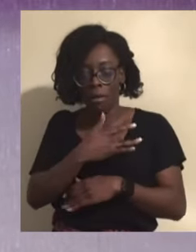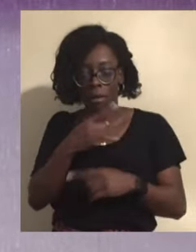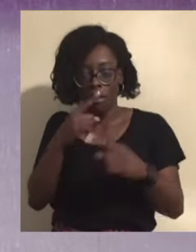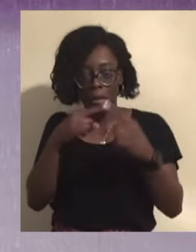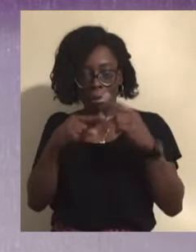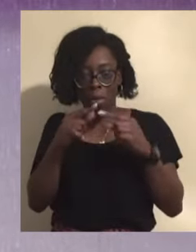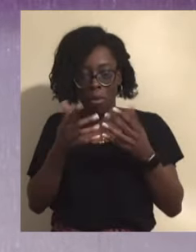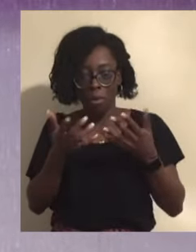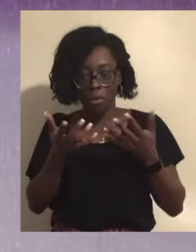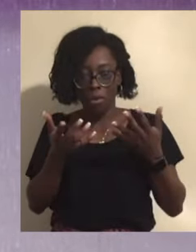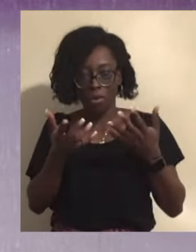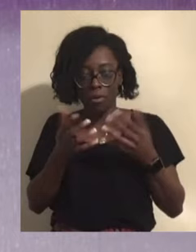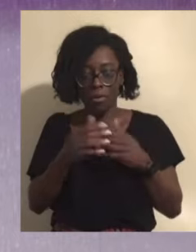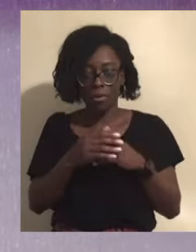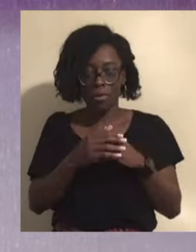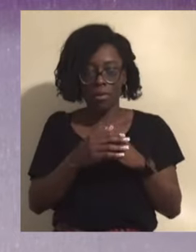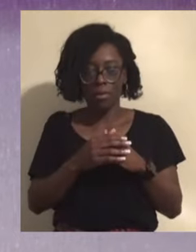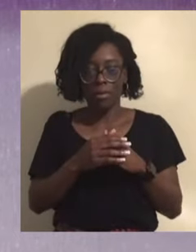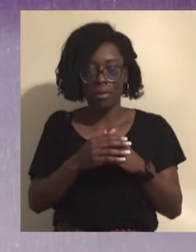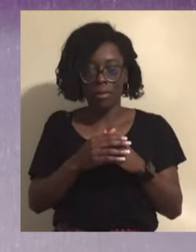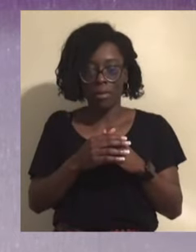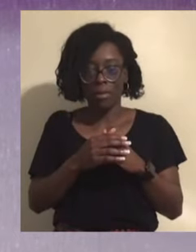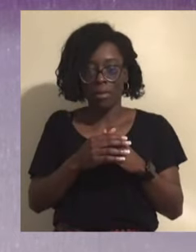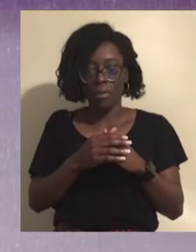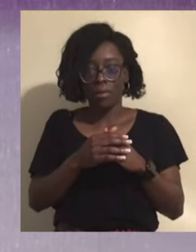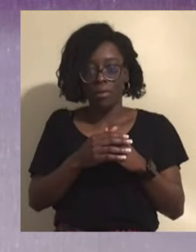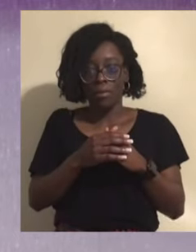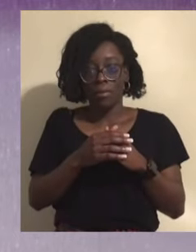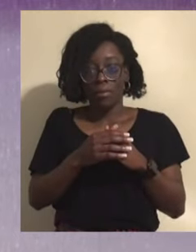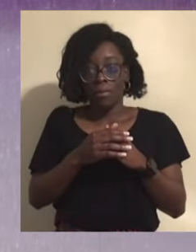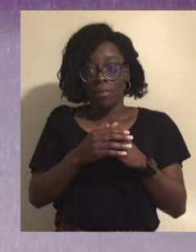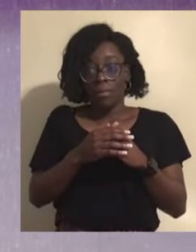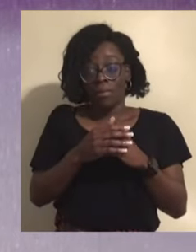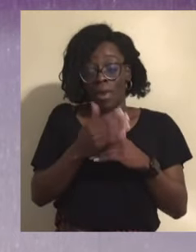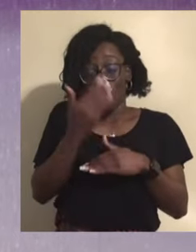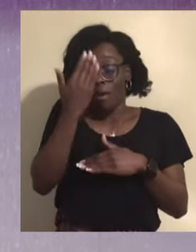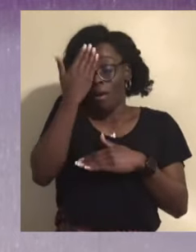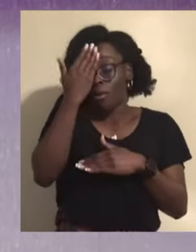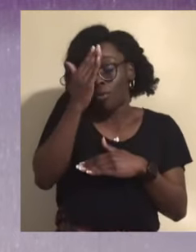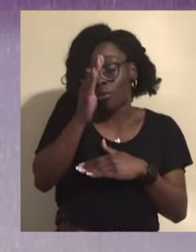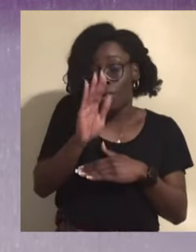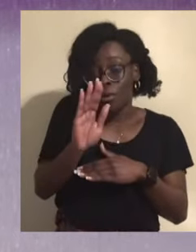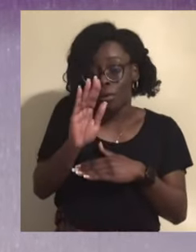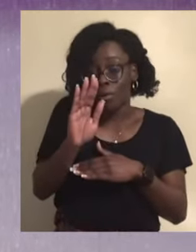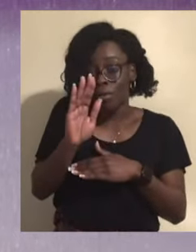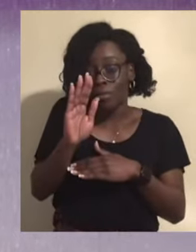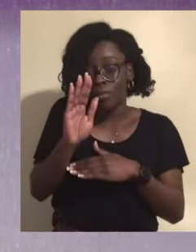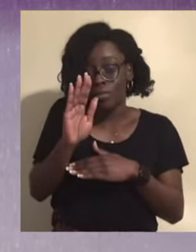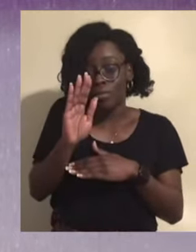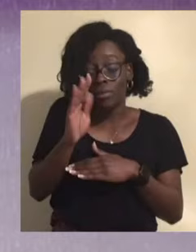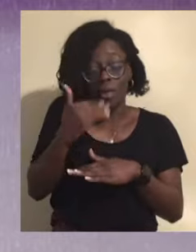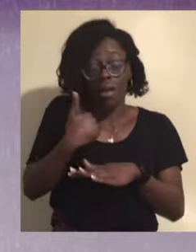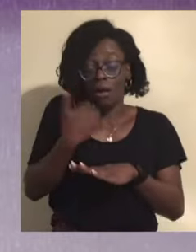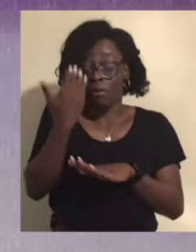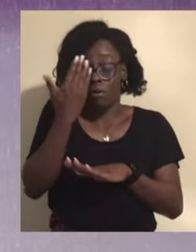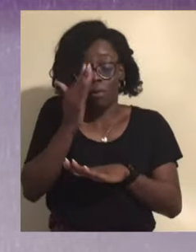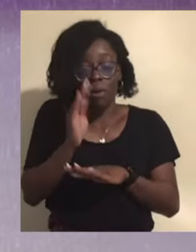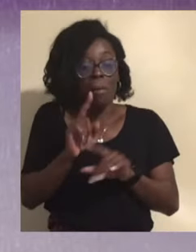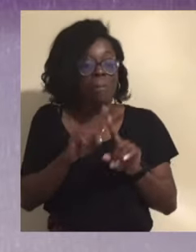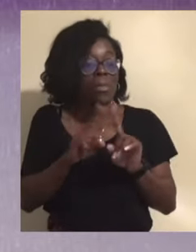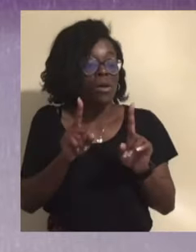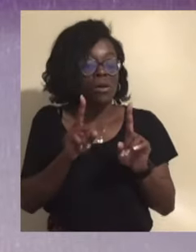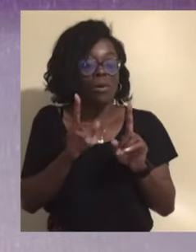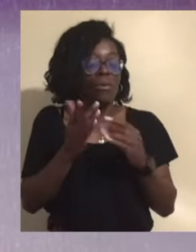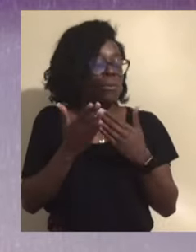I don't know what God is speaking to your heart about. I don't know what God is nudging you about. But whatever God is talking to